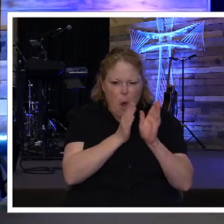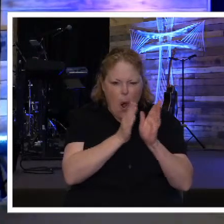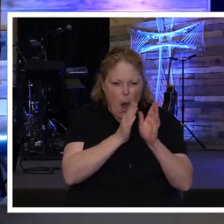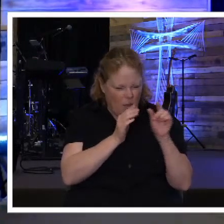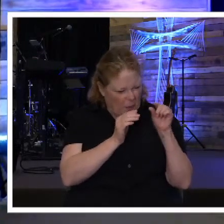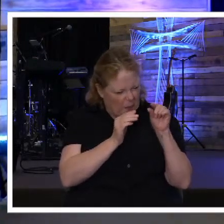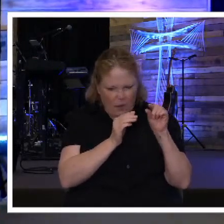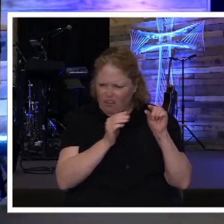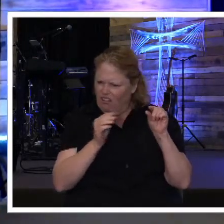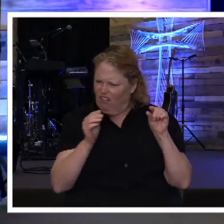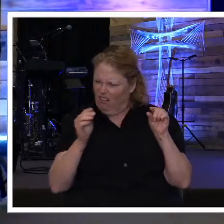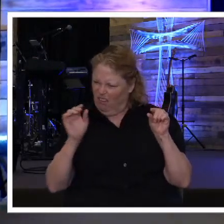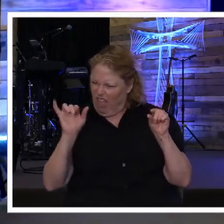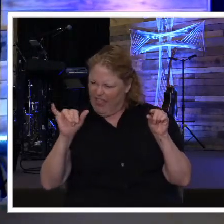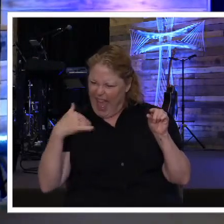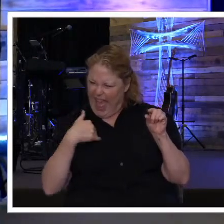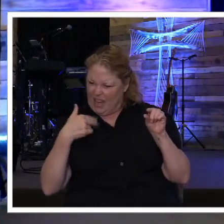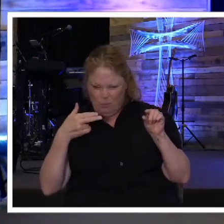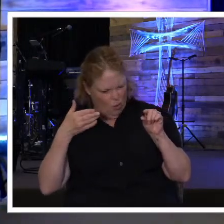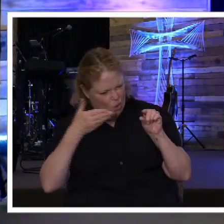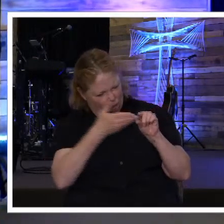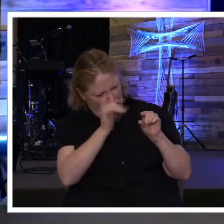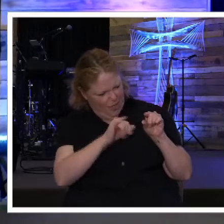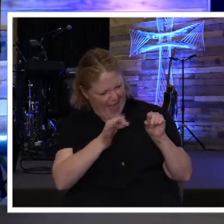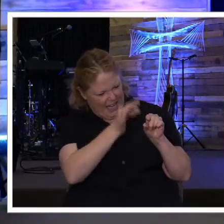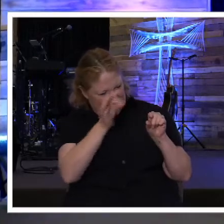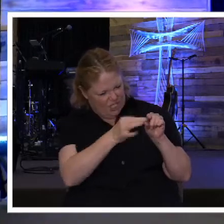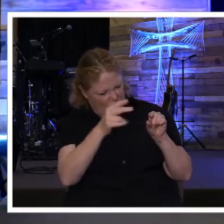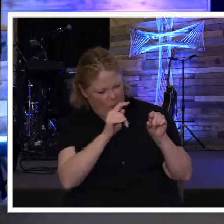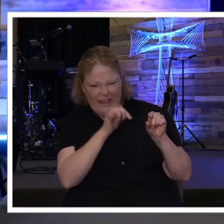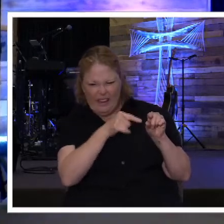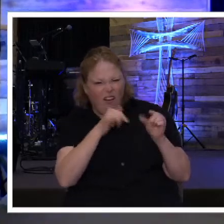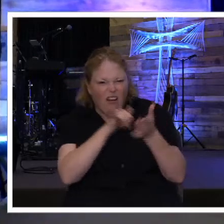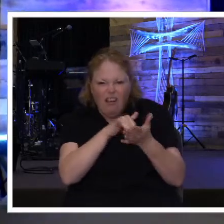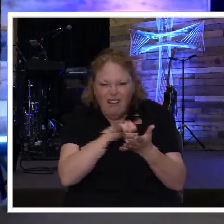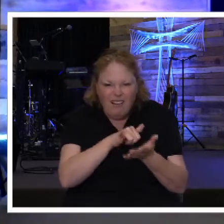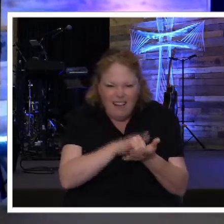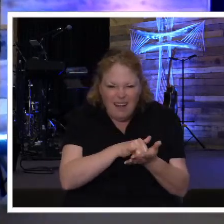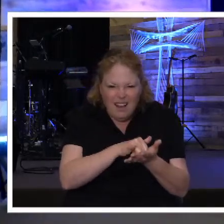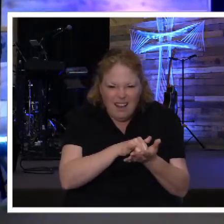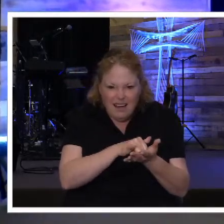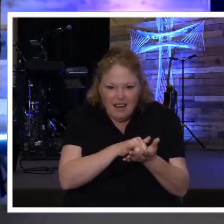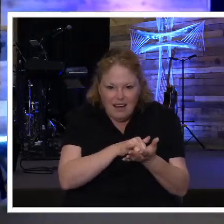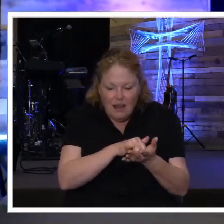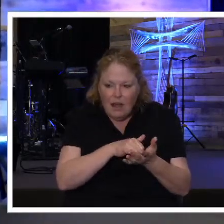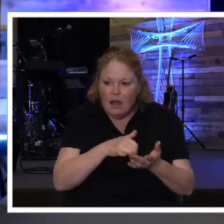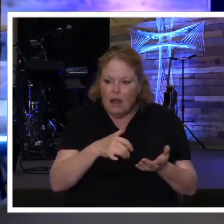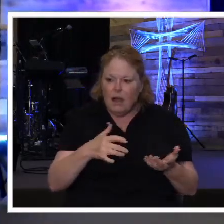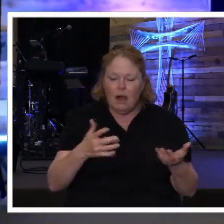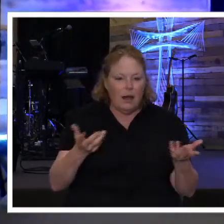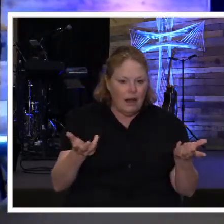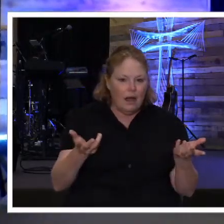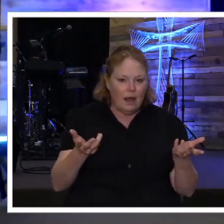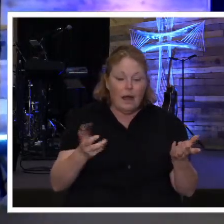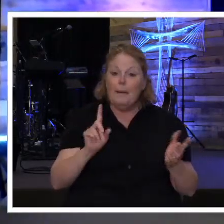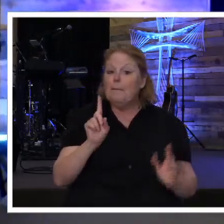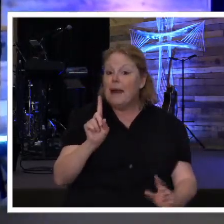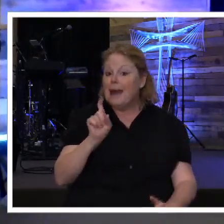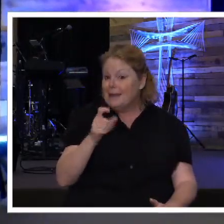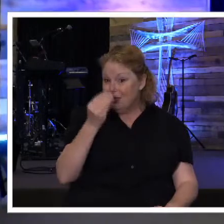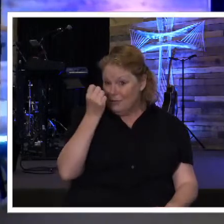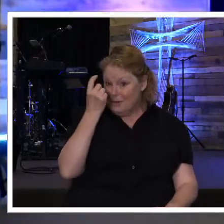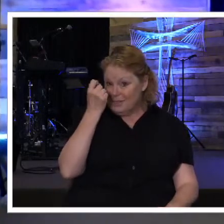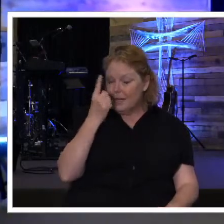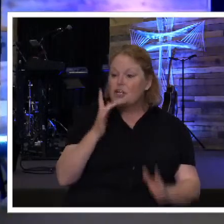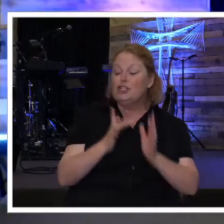that they would have understood that this was an example of something that is absolutely impossible. But I need you to